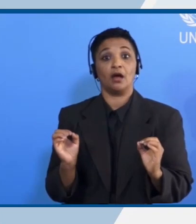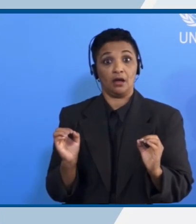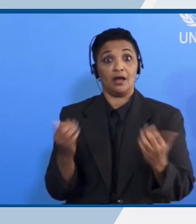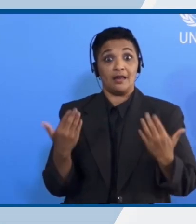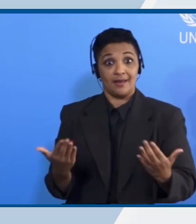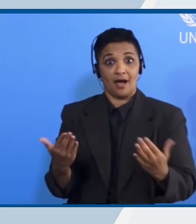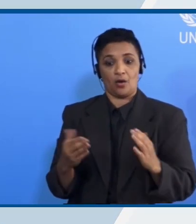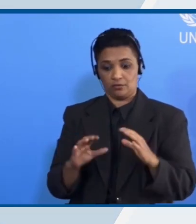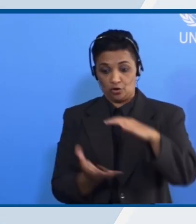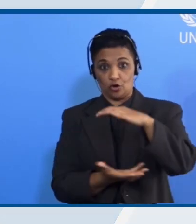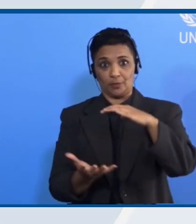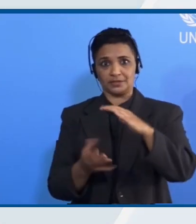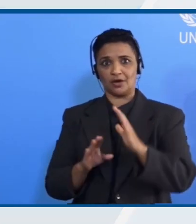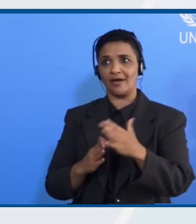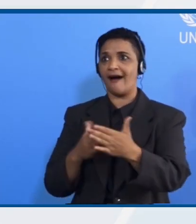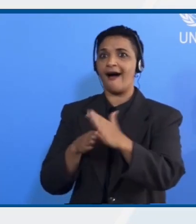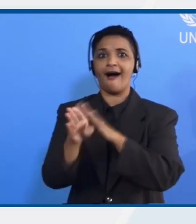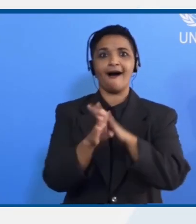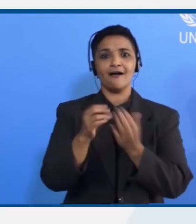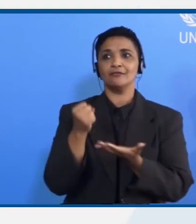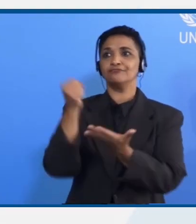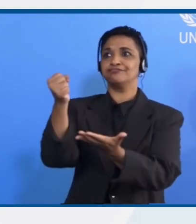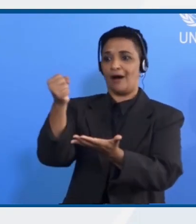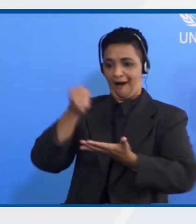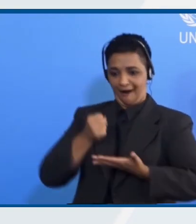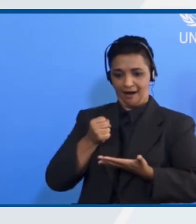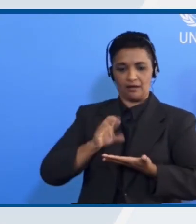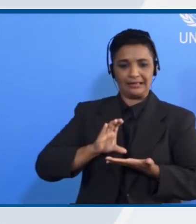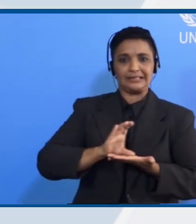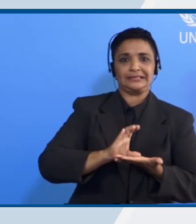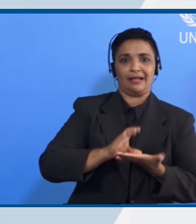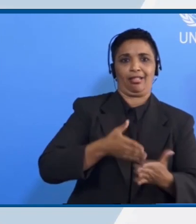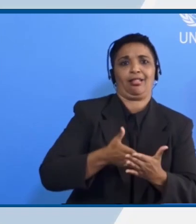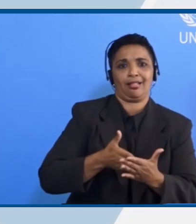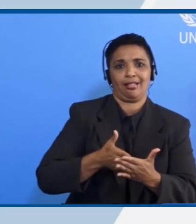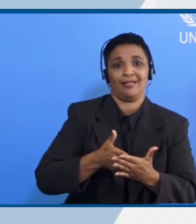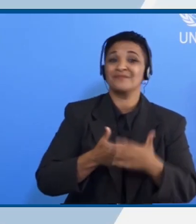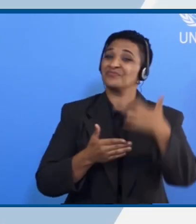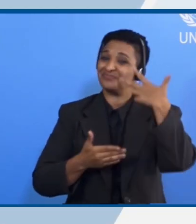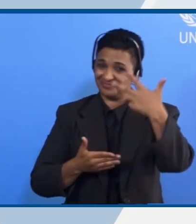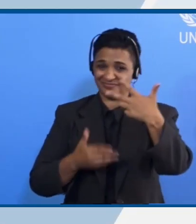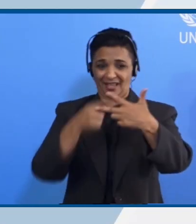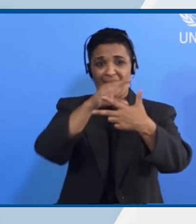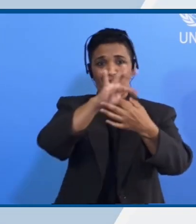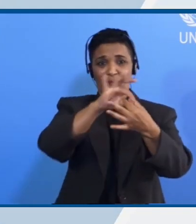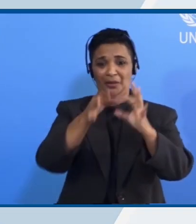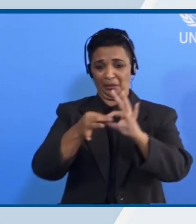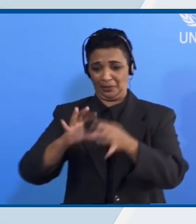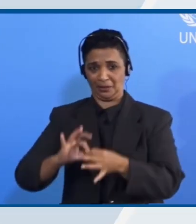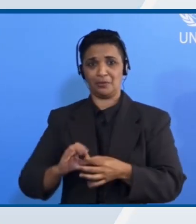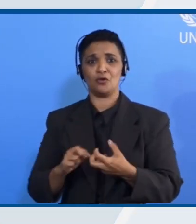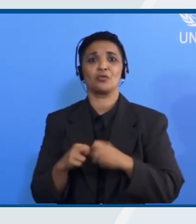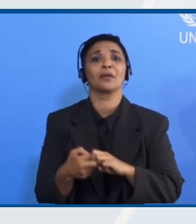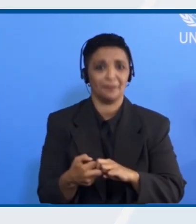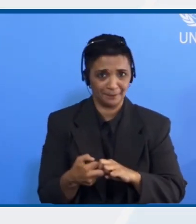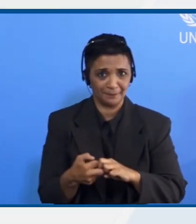to access it, they have trouble disbursing it. So we have a 3-tier problem here. And in order to solve this